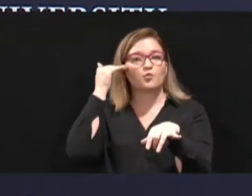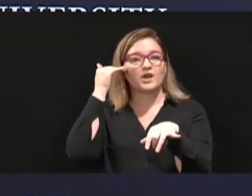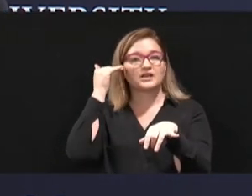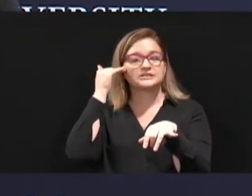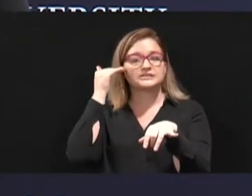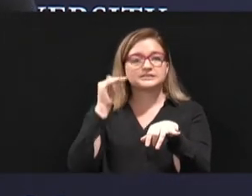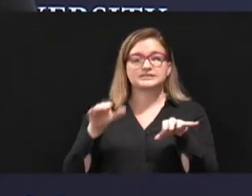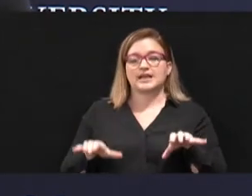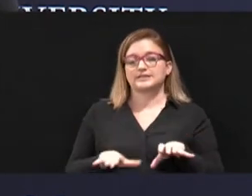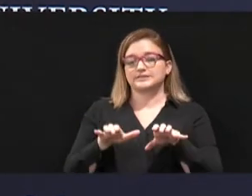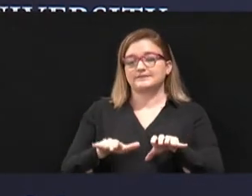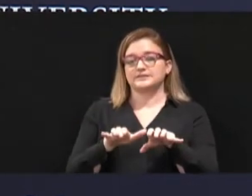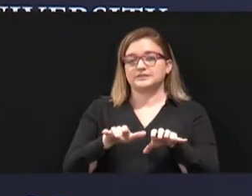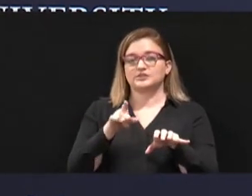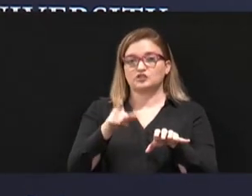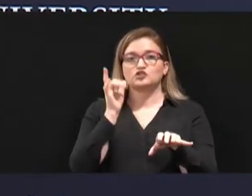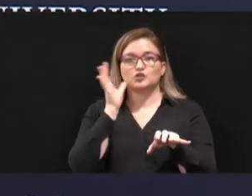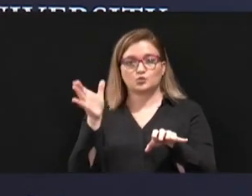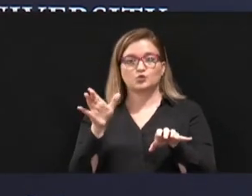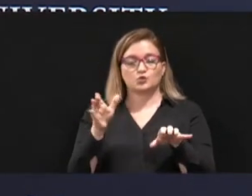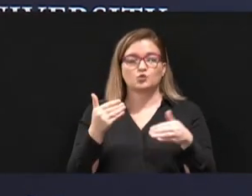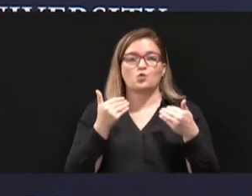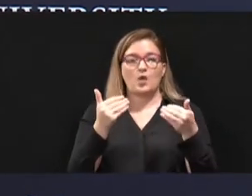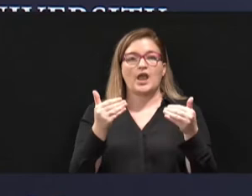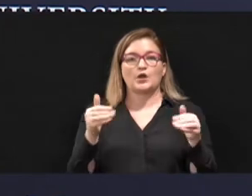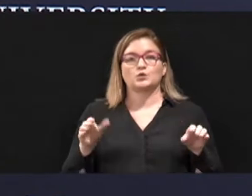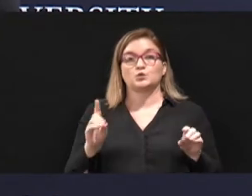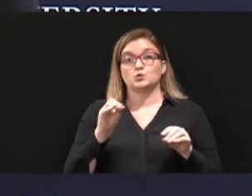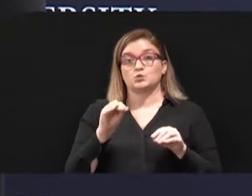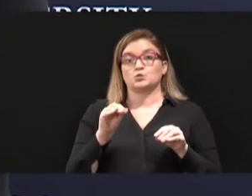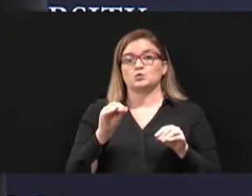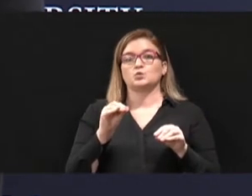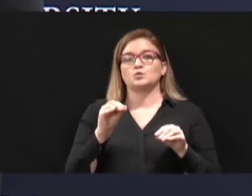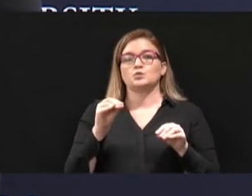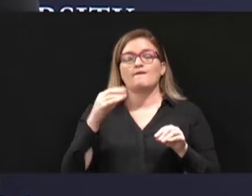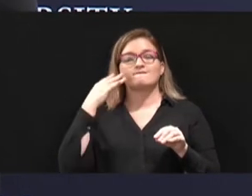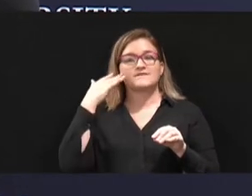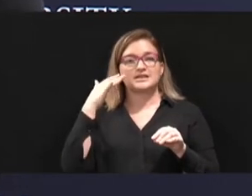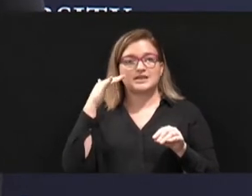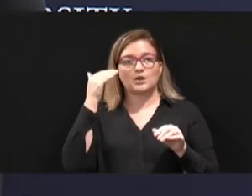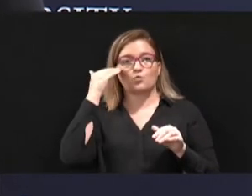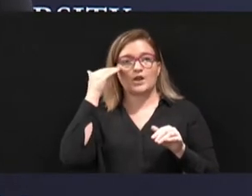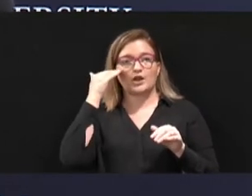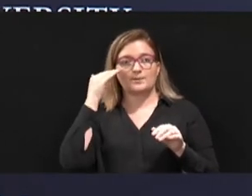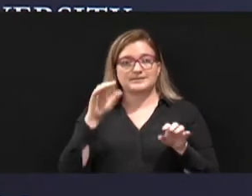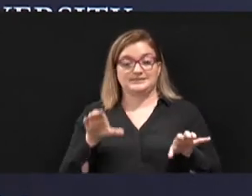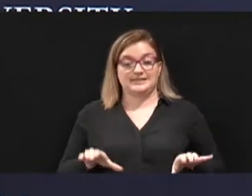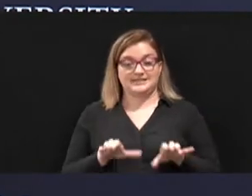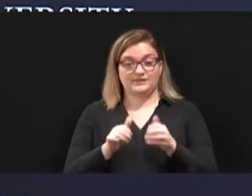And she's going to come up and do a phonemic awareness activity for you, with you. Okay. We have one quick question. Okay.